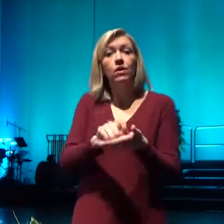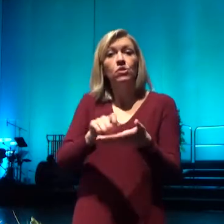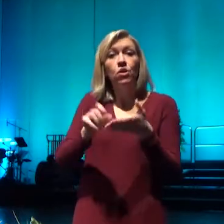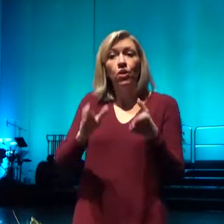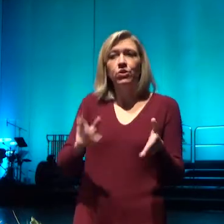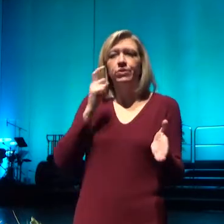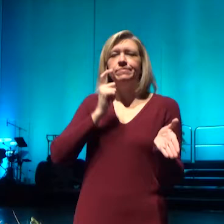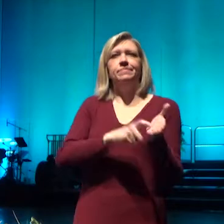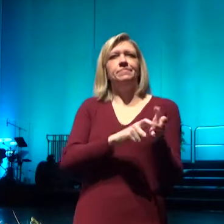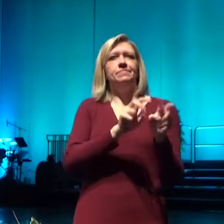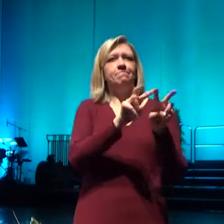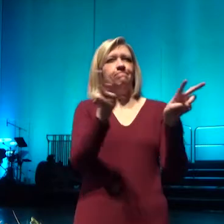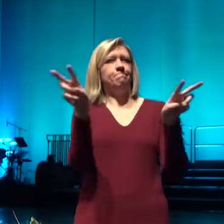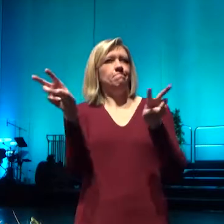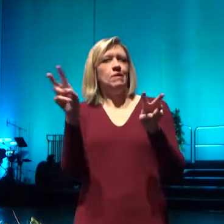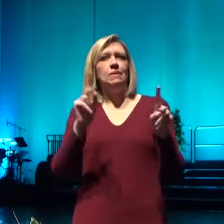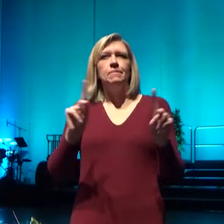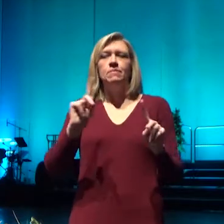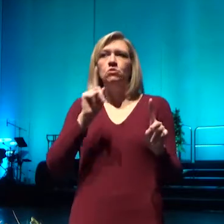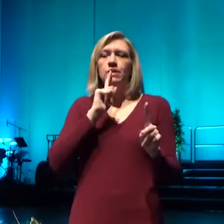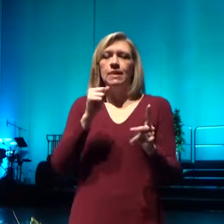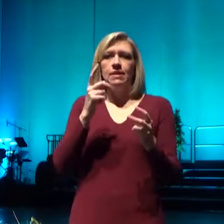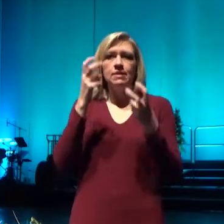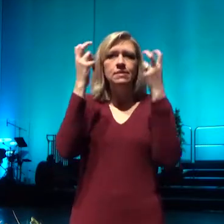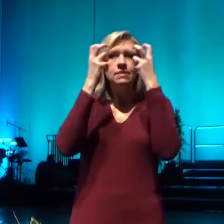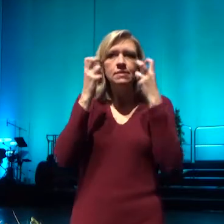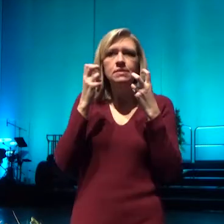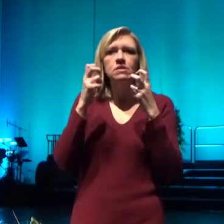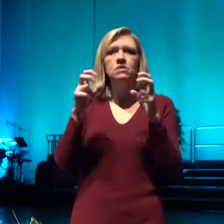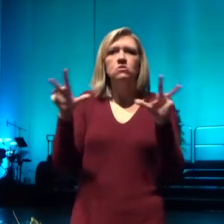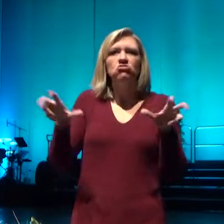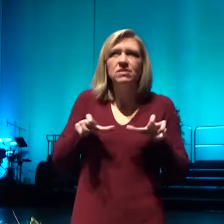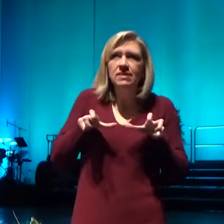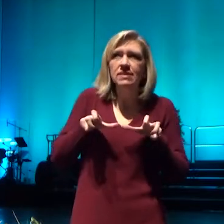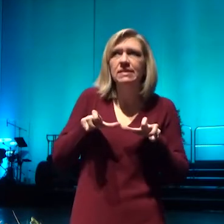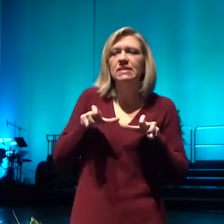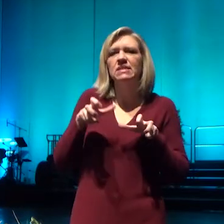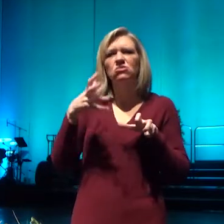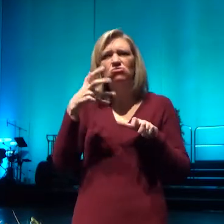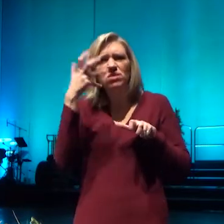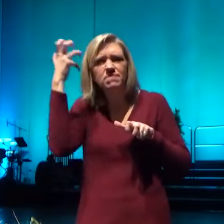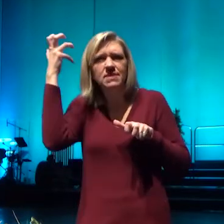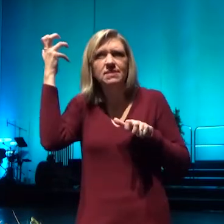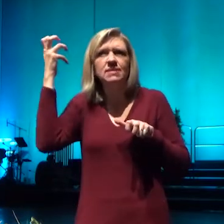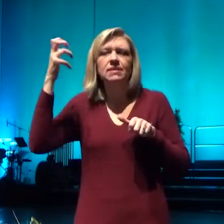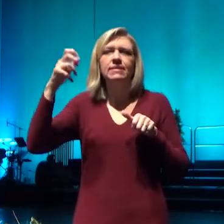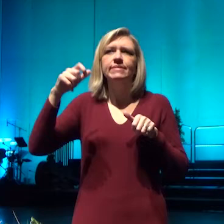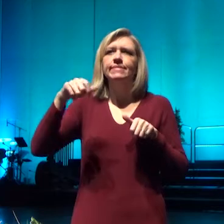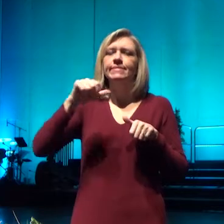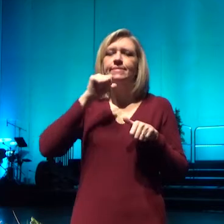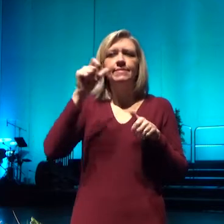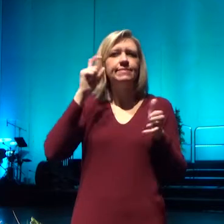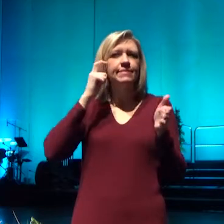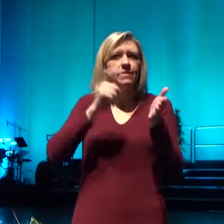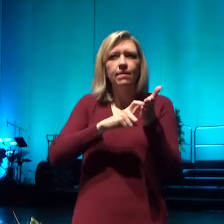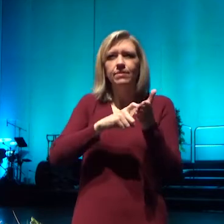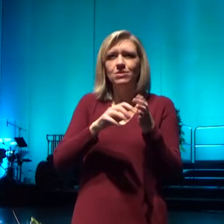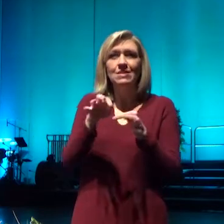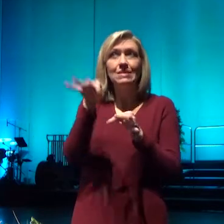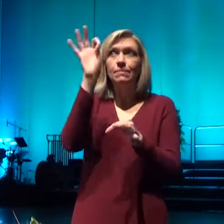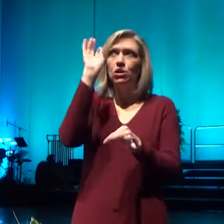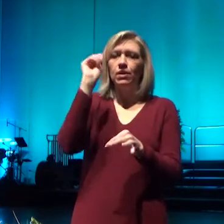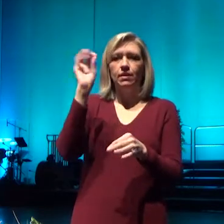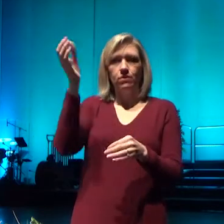a kind of irrational materialism, a selfishness, a grumpiness, a lack of acknowledgement of the Spirit.